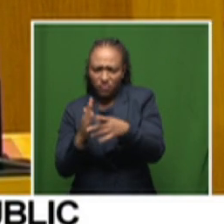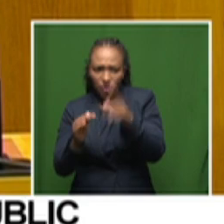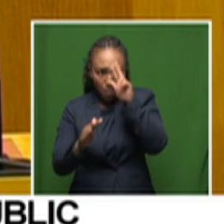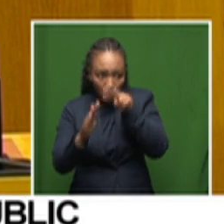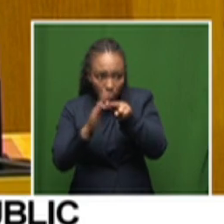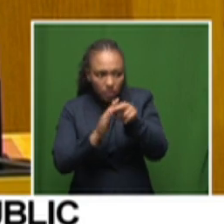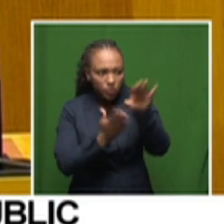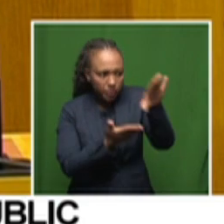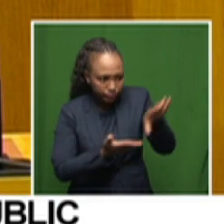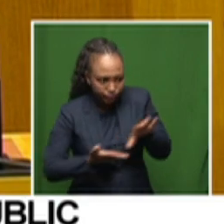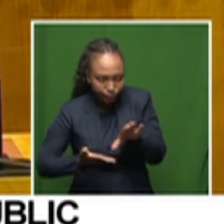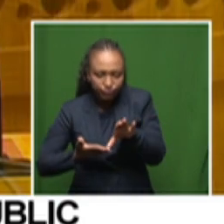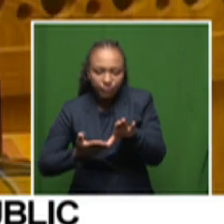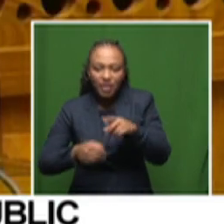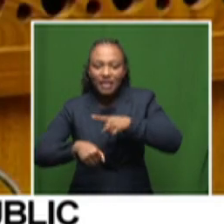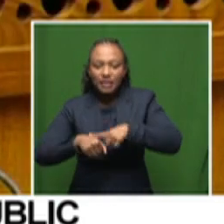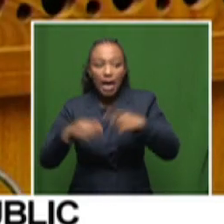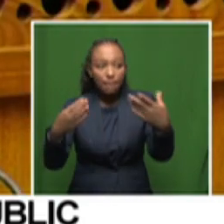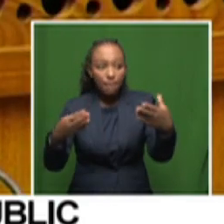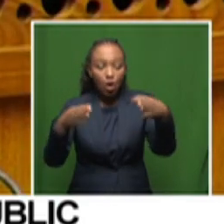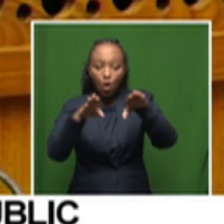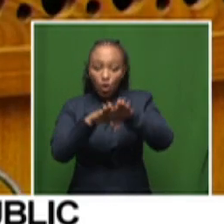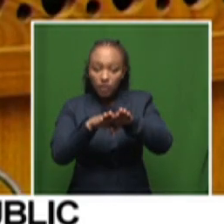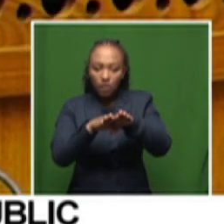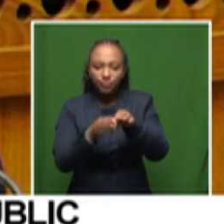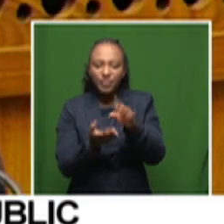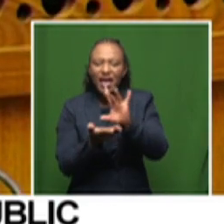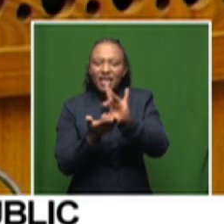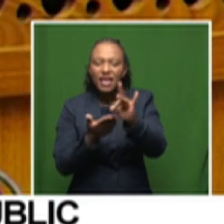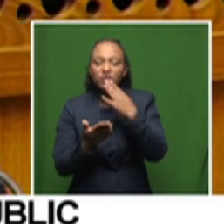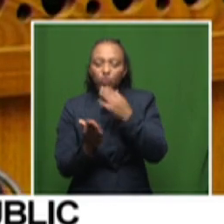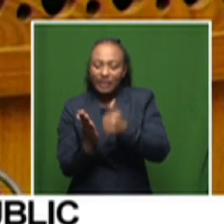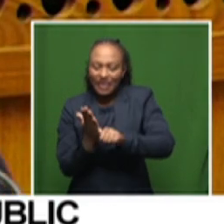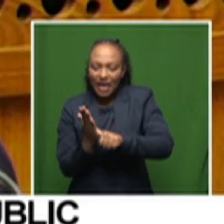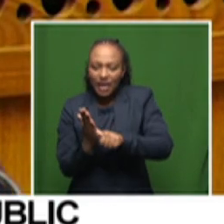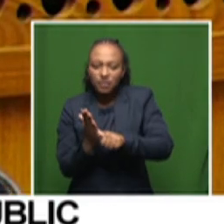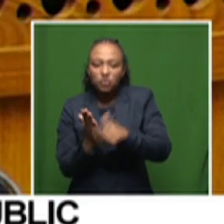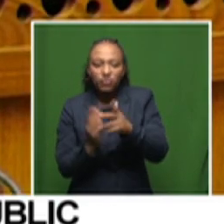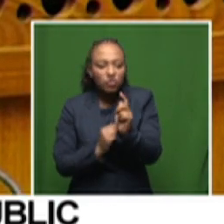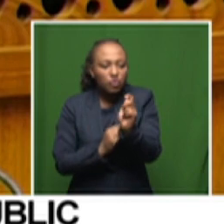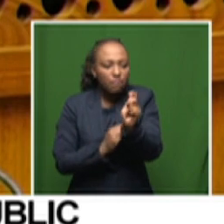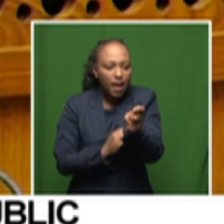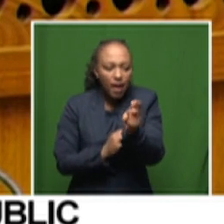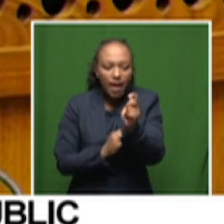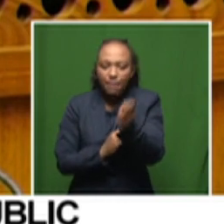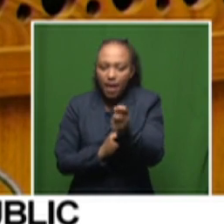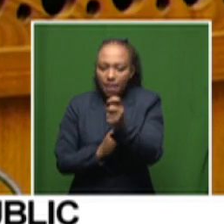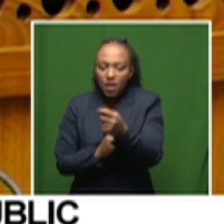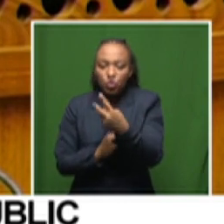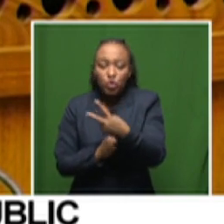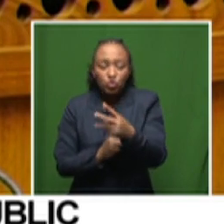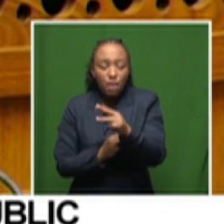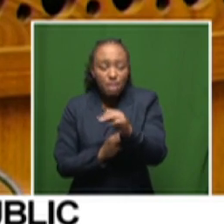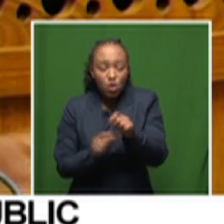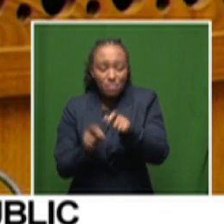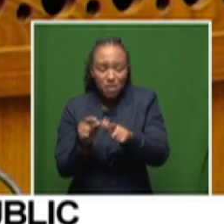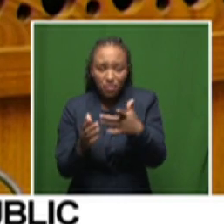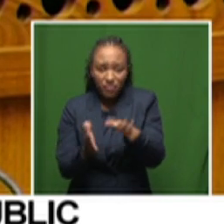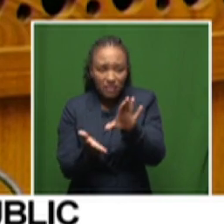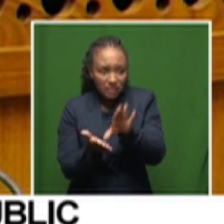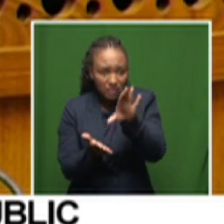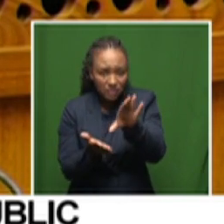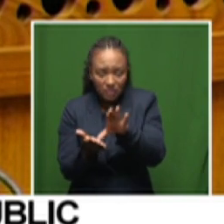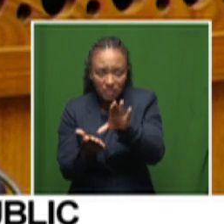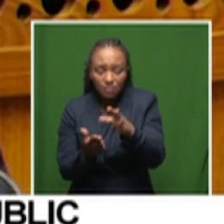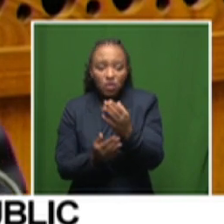lockdown, cash grants were paid to over 22 million people, nearly half